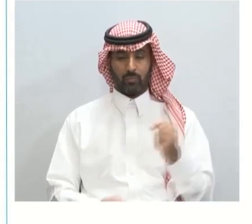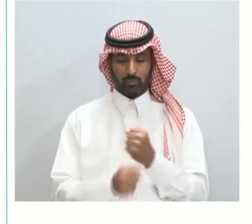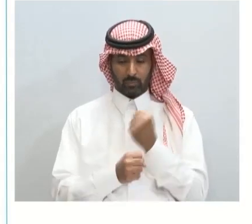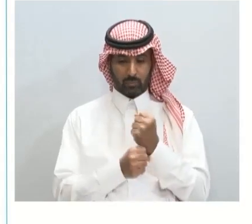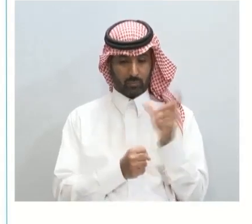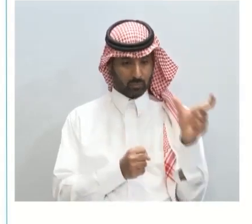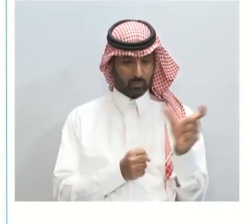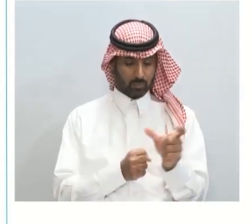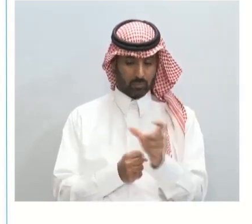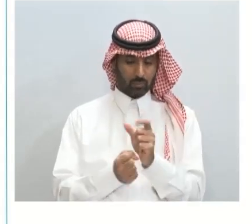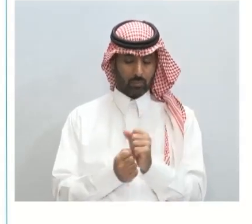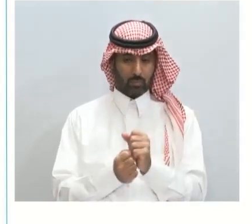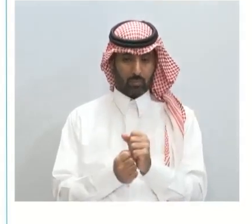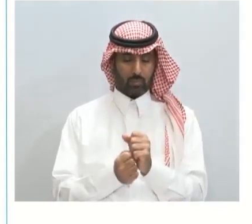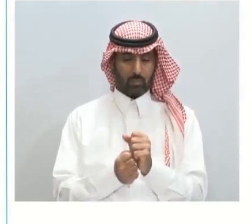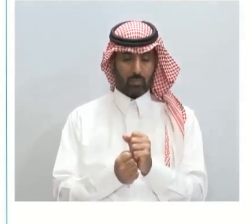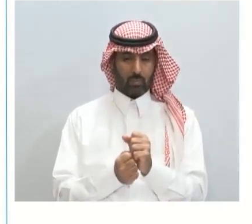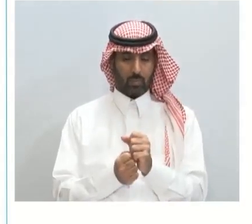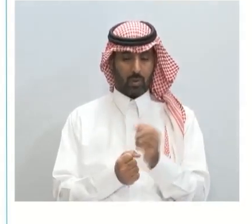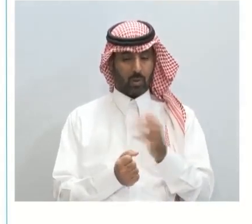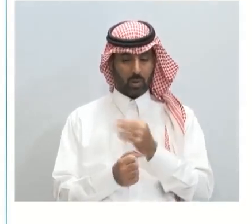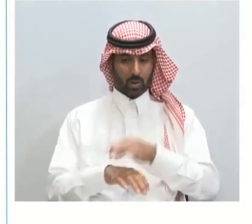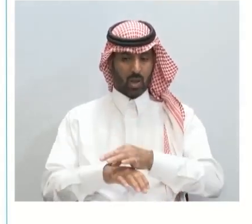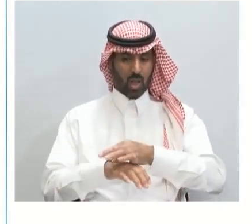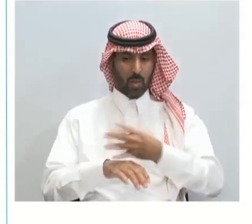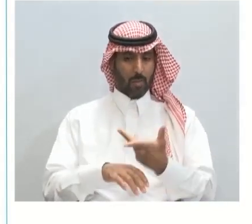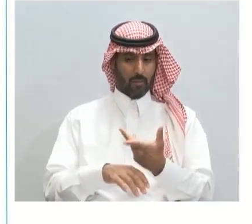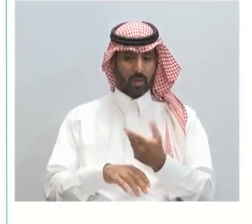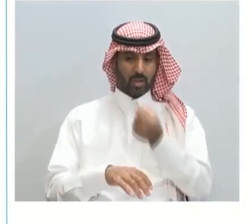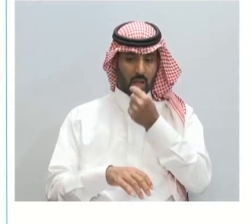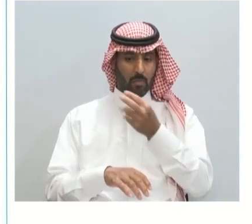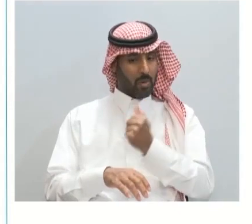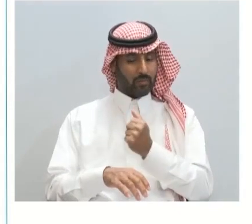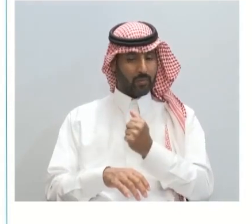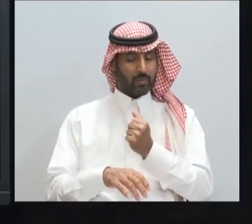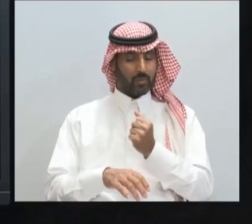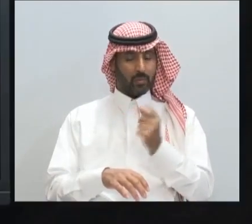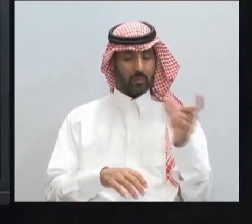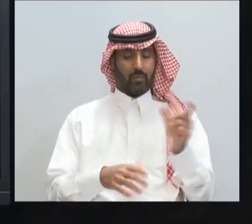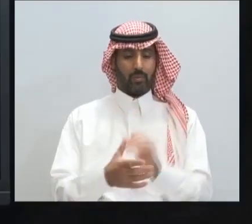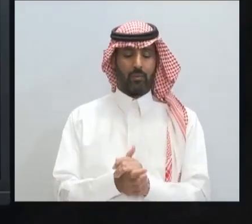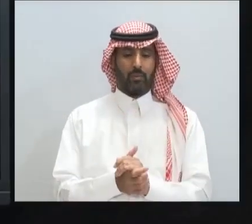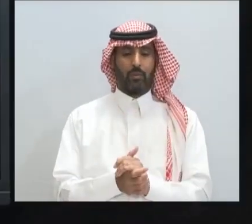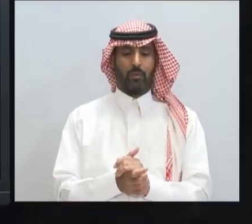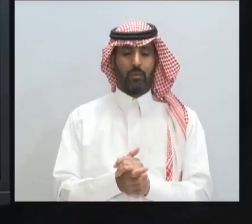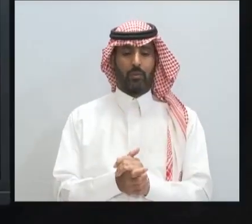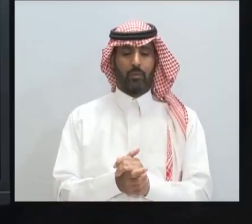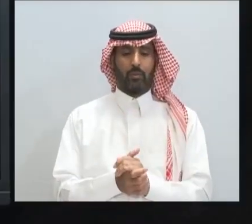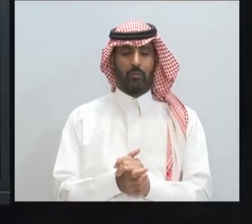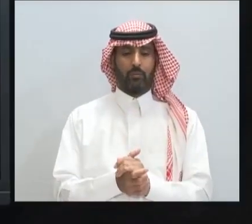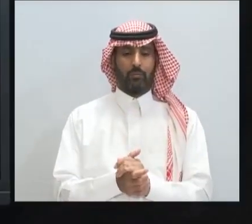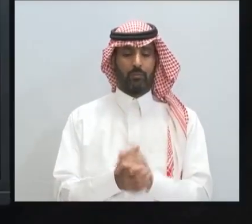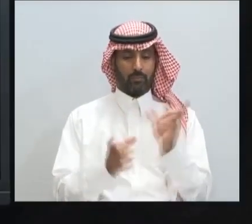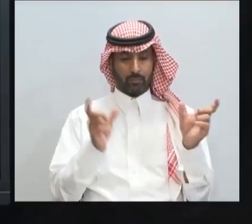here, what do treatable and untreatable mean? The words treatable and